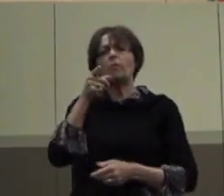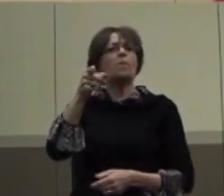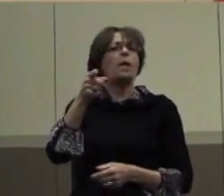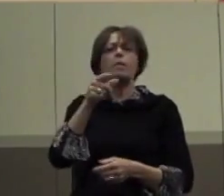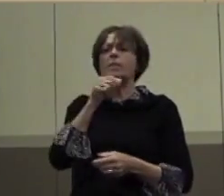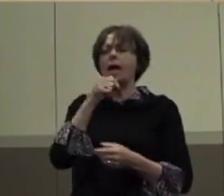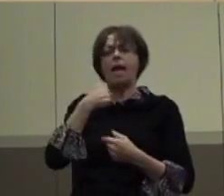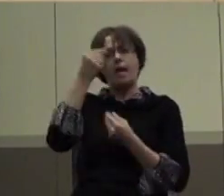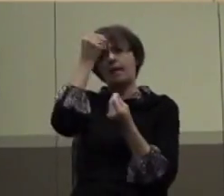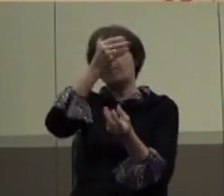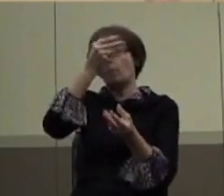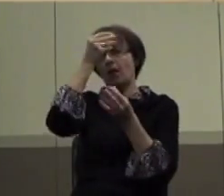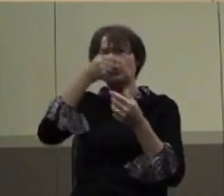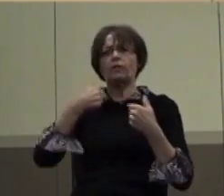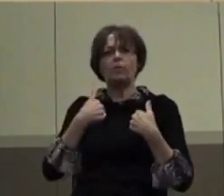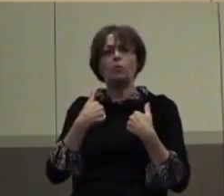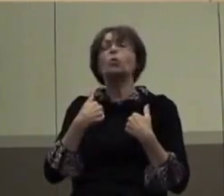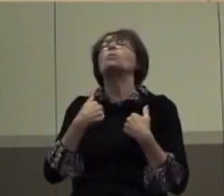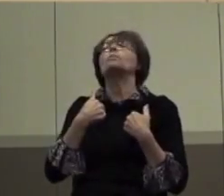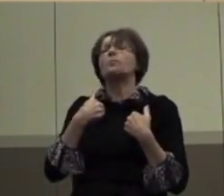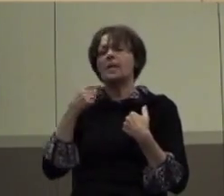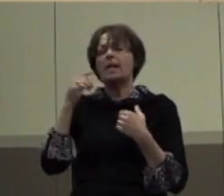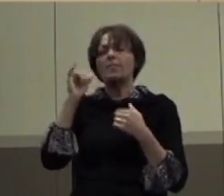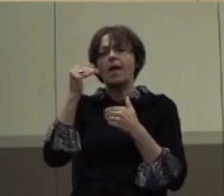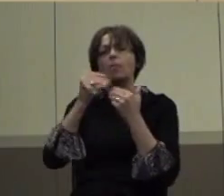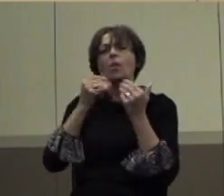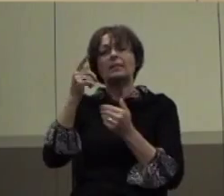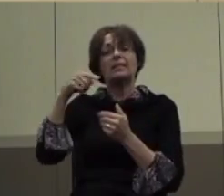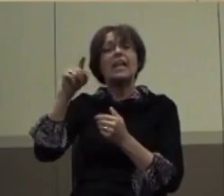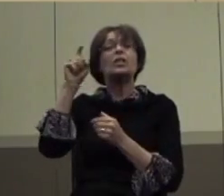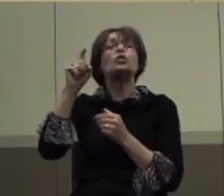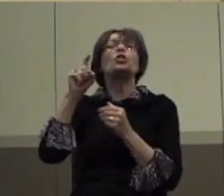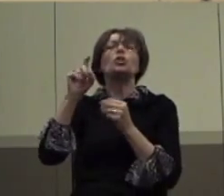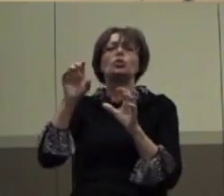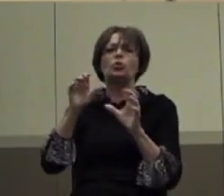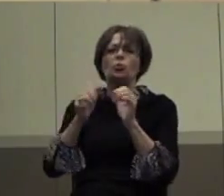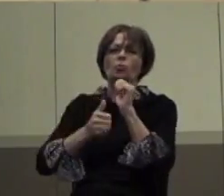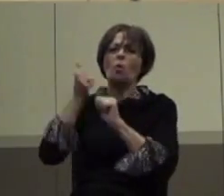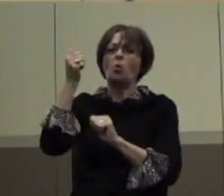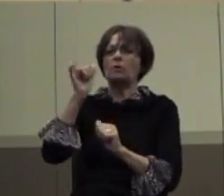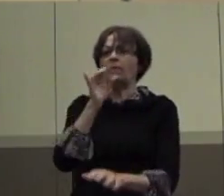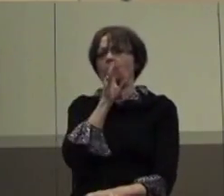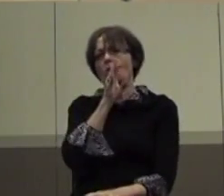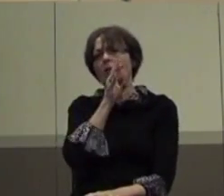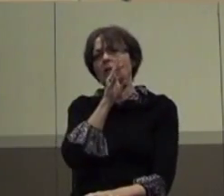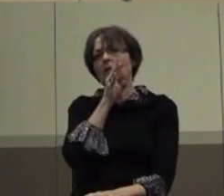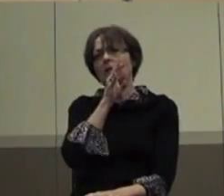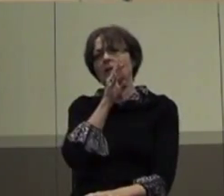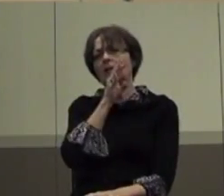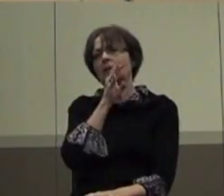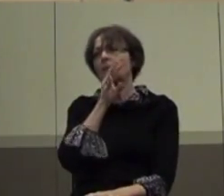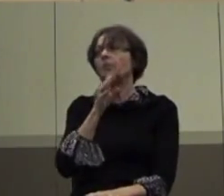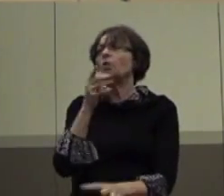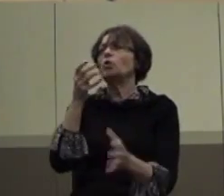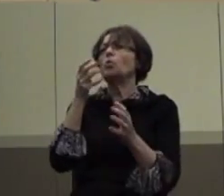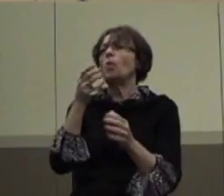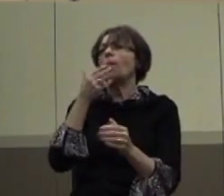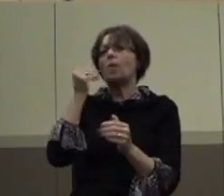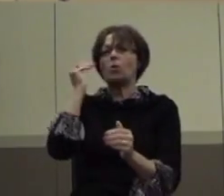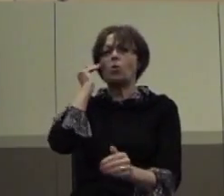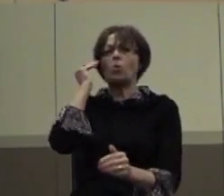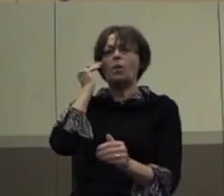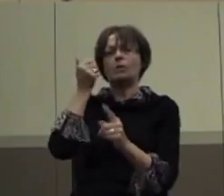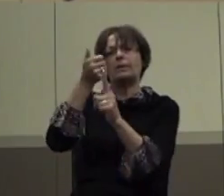from you. In this kind of process, they should be doing the bulk of the talking. All right? We want to have the better awareness